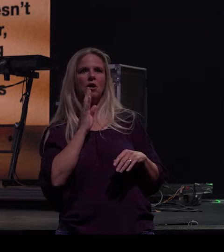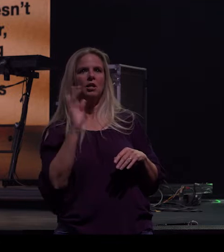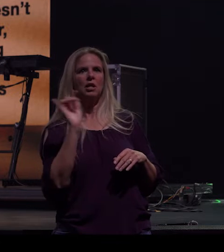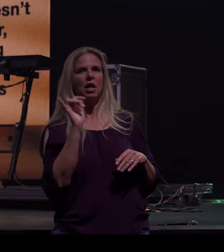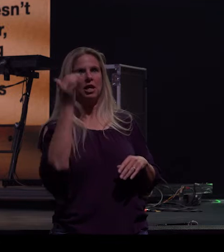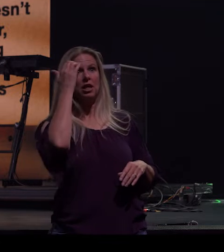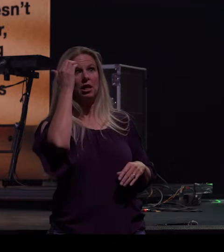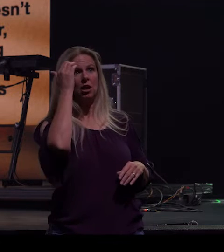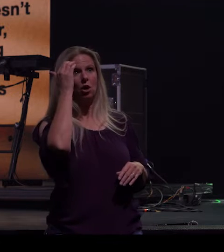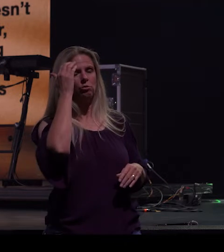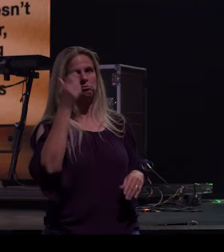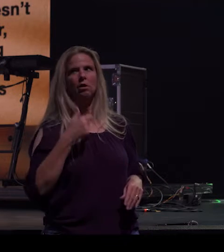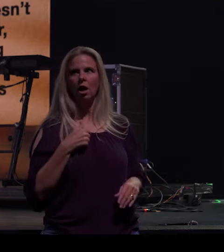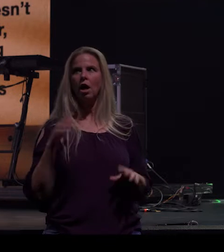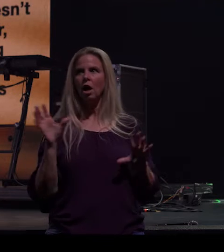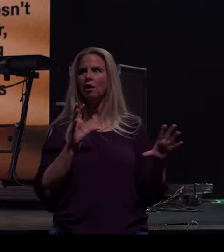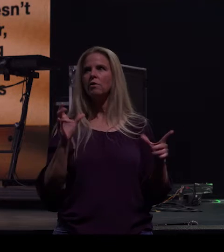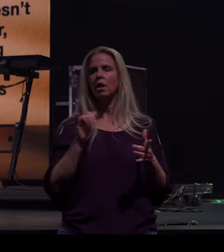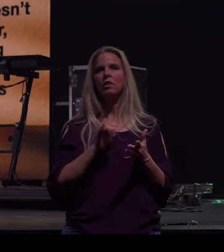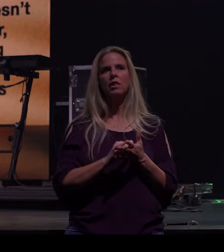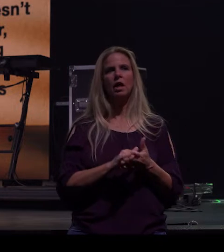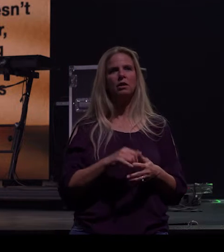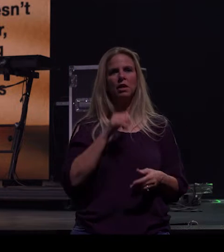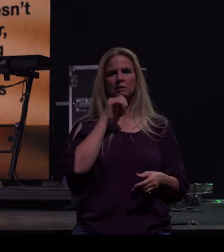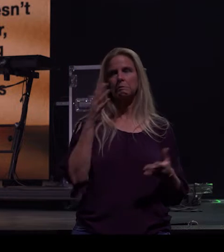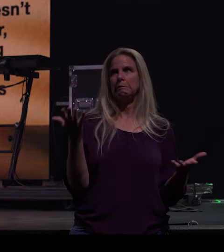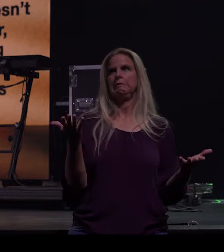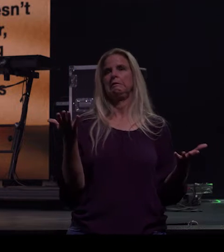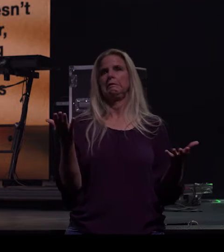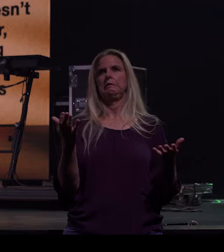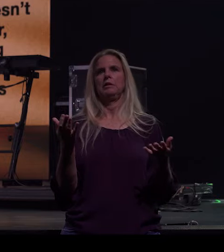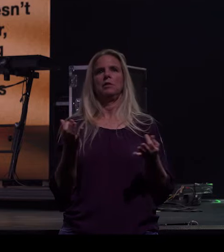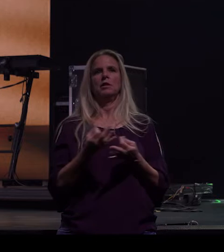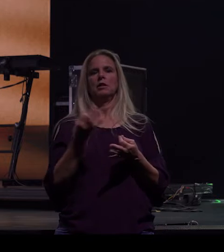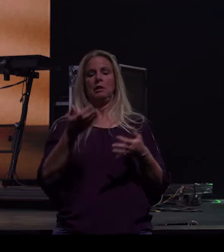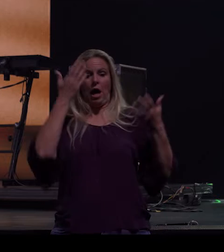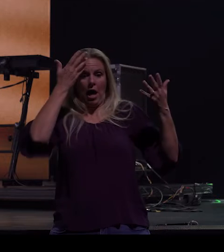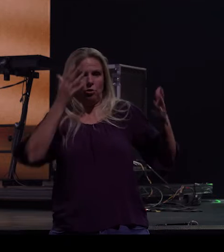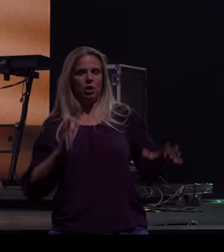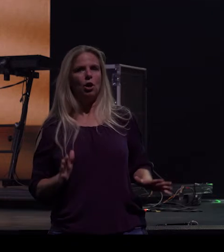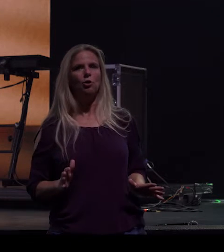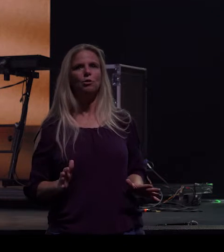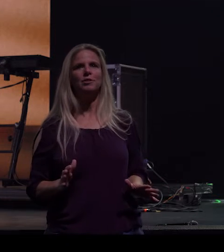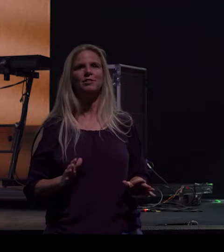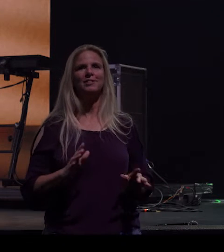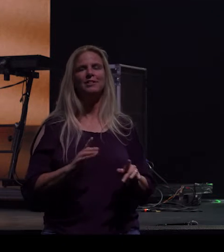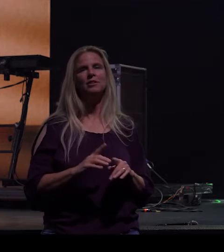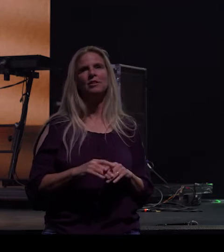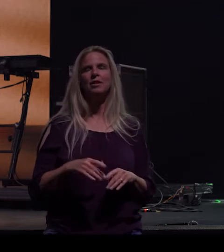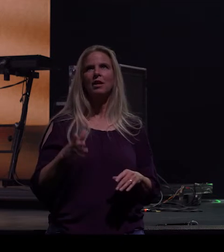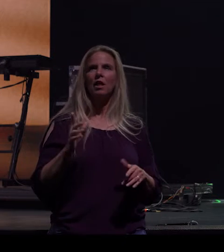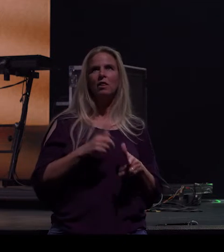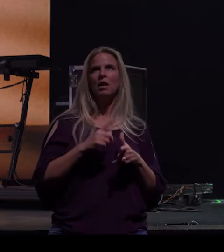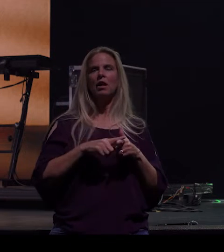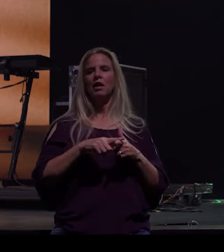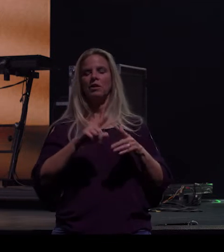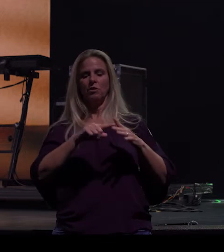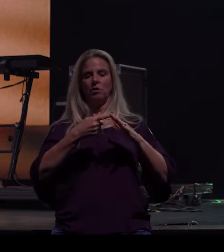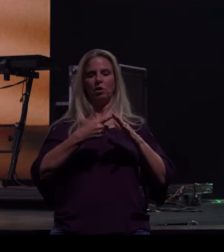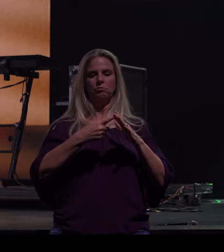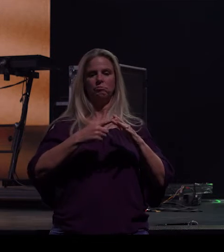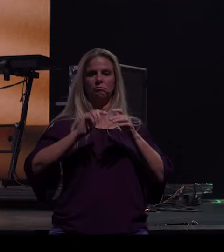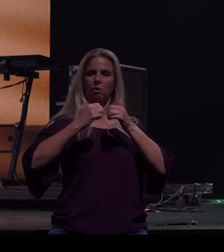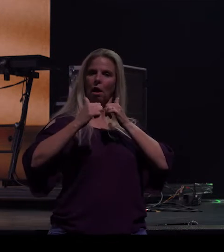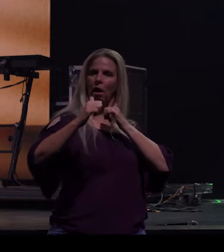Like, I've done that. Instead of just being like a simple, you know, I don't know the answer to that. It's like, well, you know, back in 19... No, you don't even